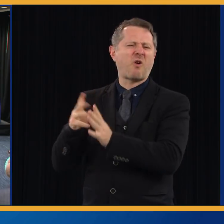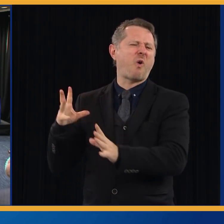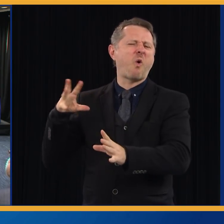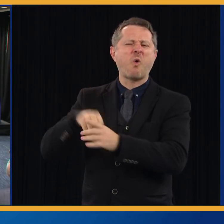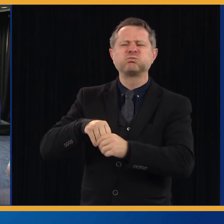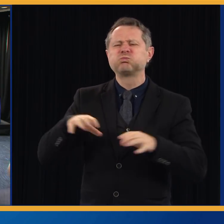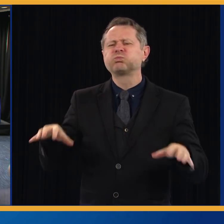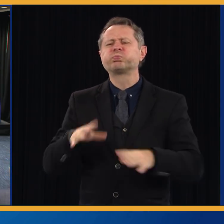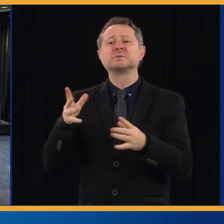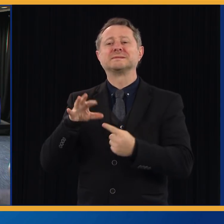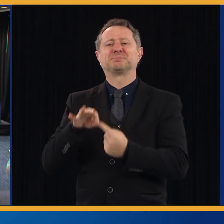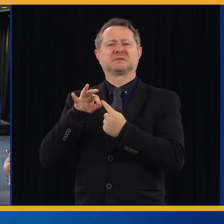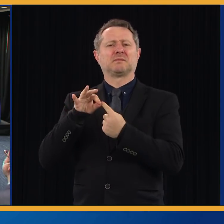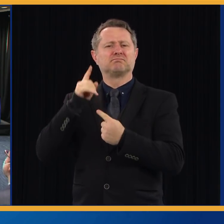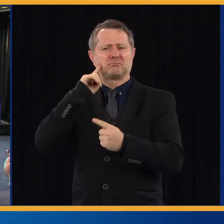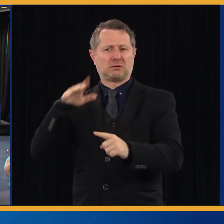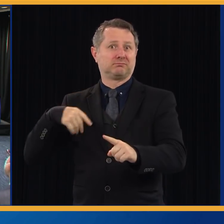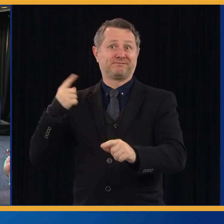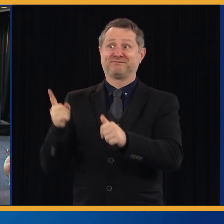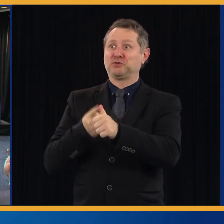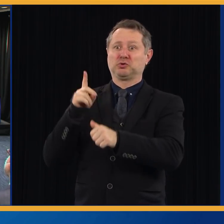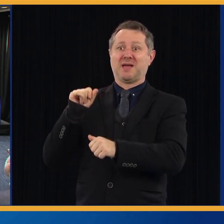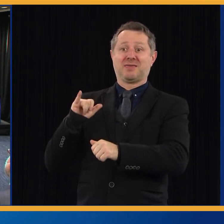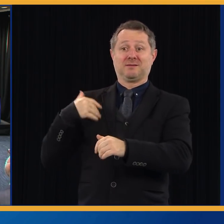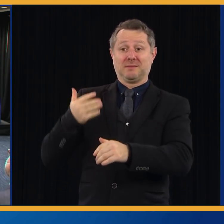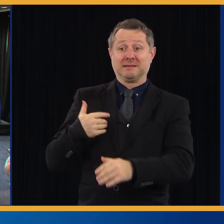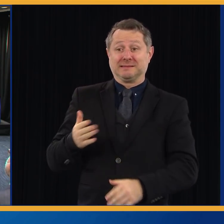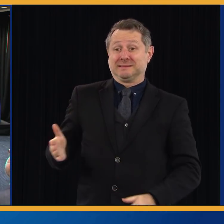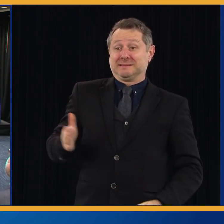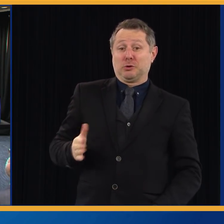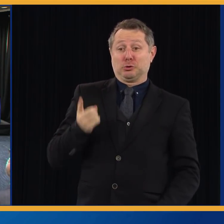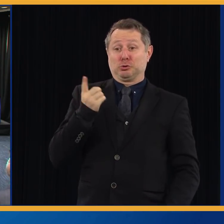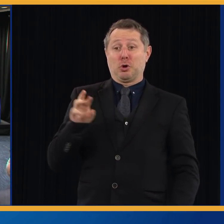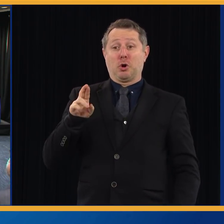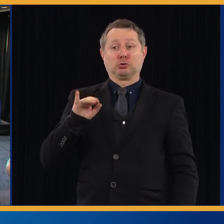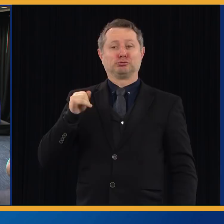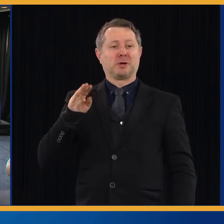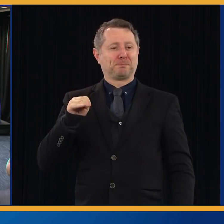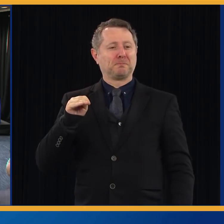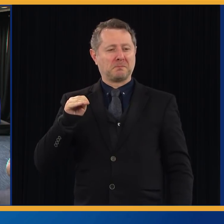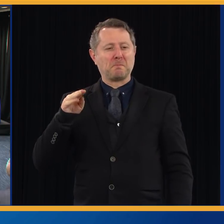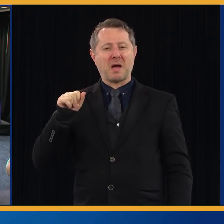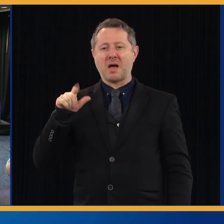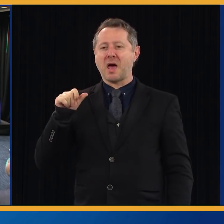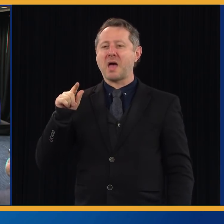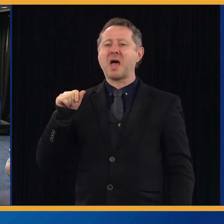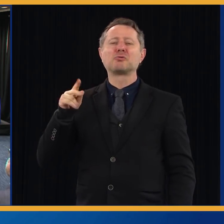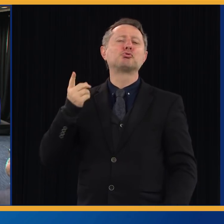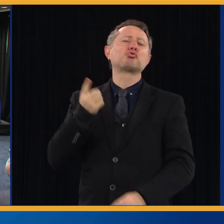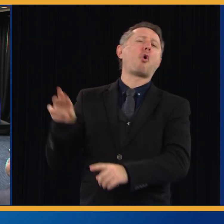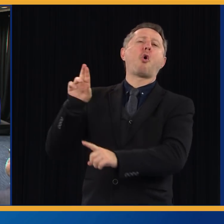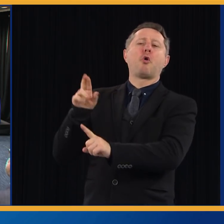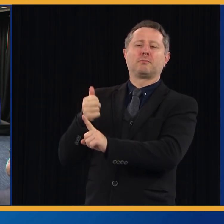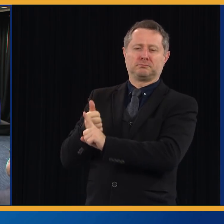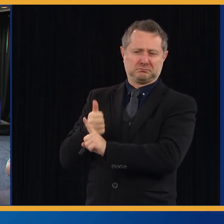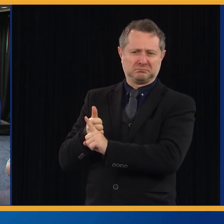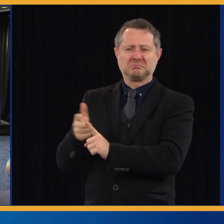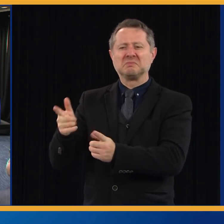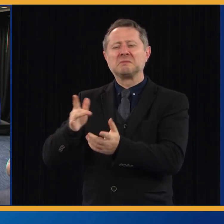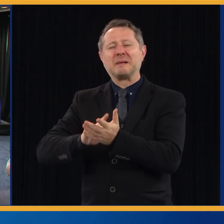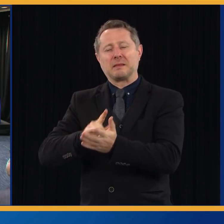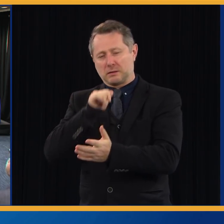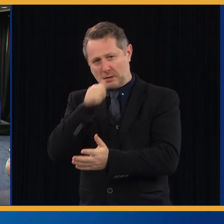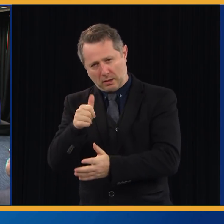effort from day one. To my immediate right, Dr. Jim Malatras, technically a doctor, but not like a medical doctor, but